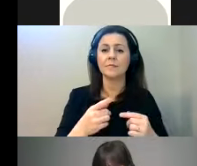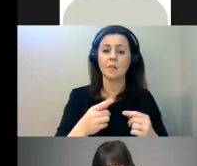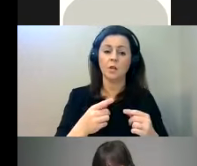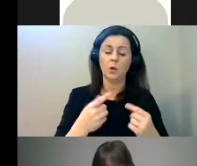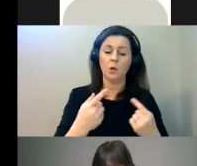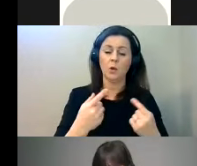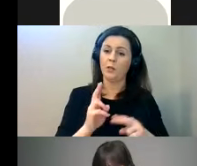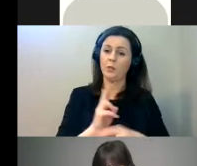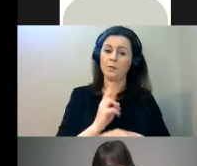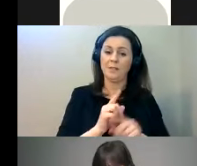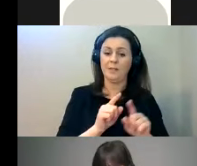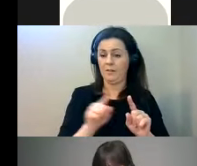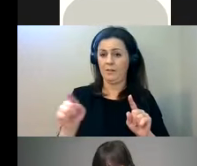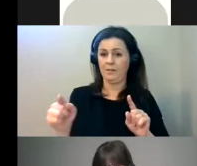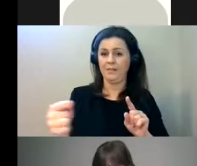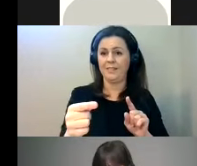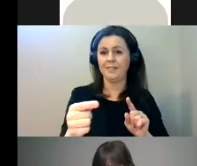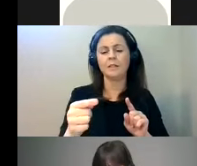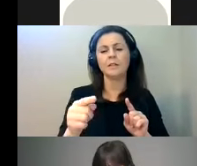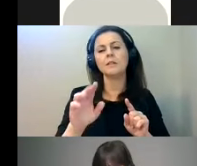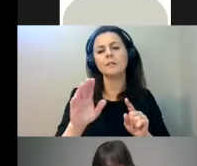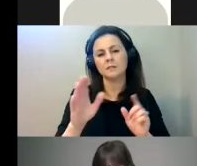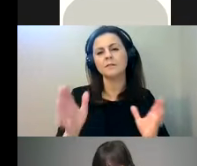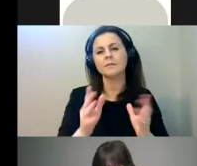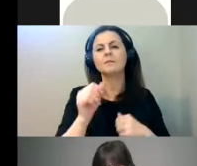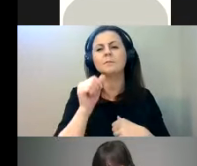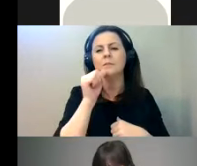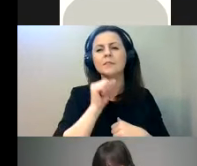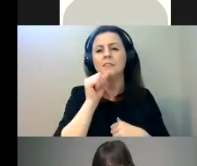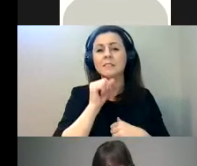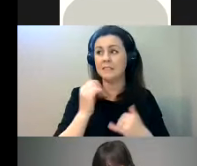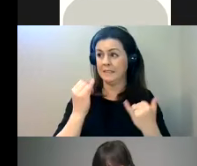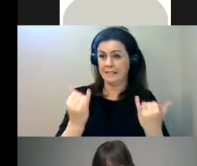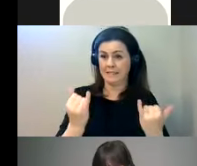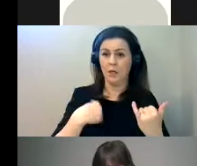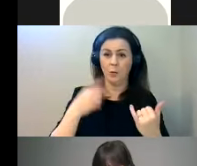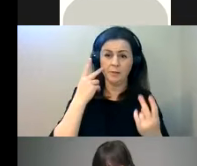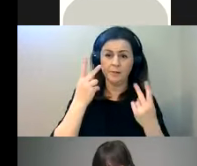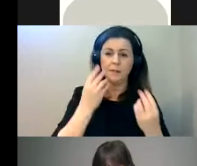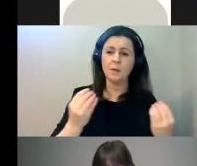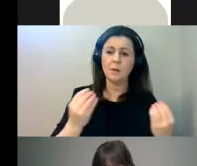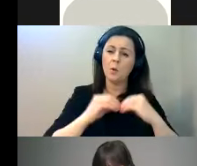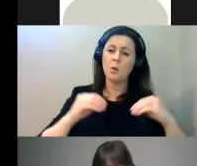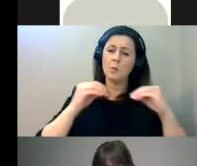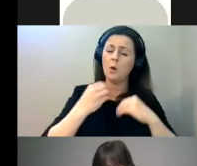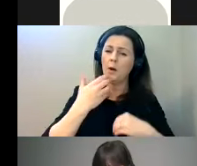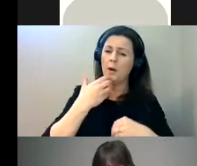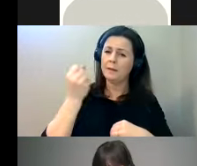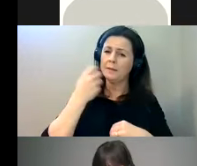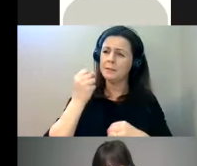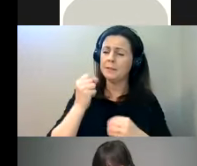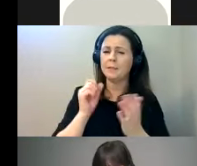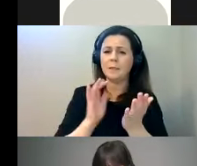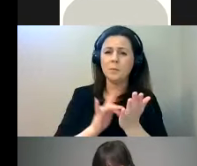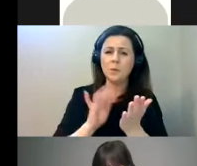parties. In an era of increased elder abuse and fraud, and particularly during